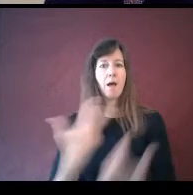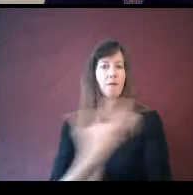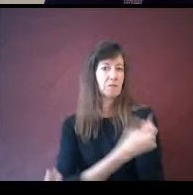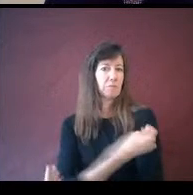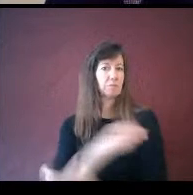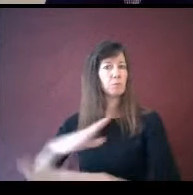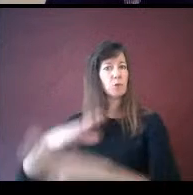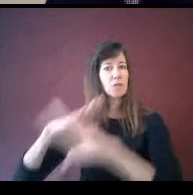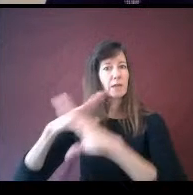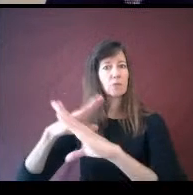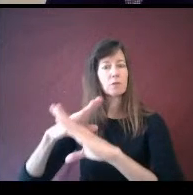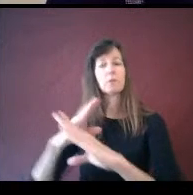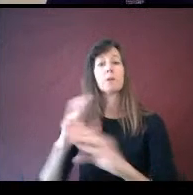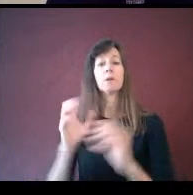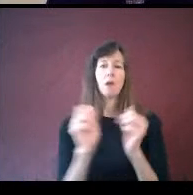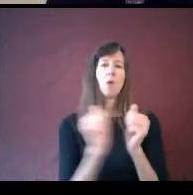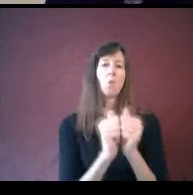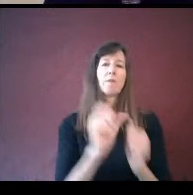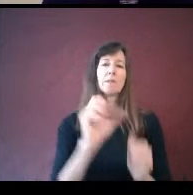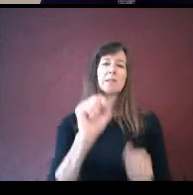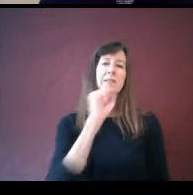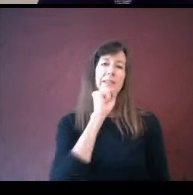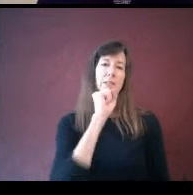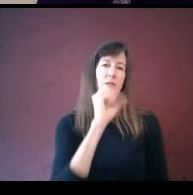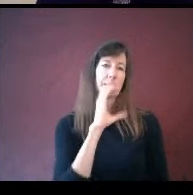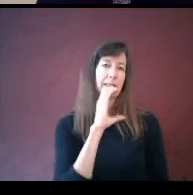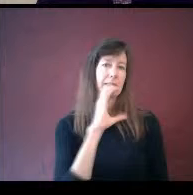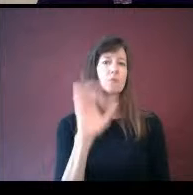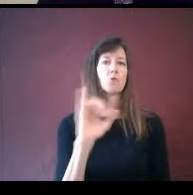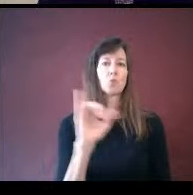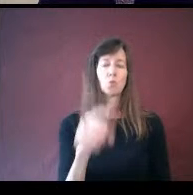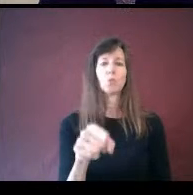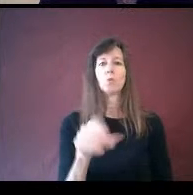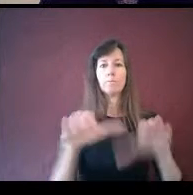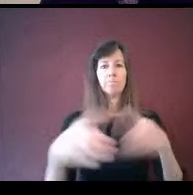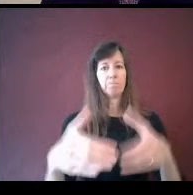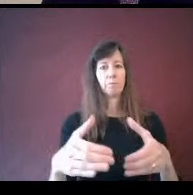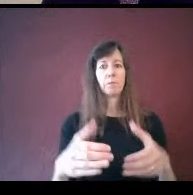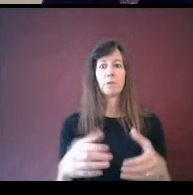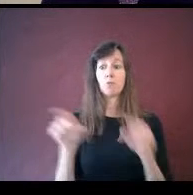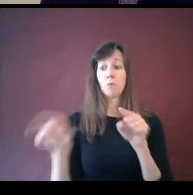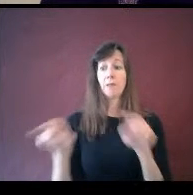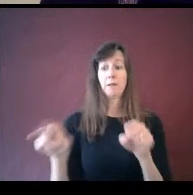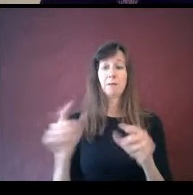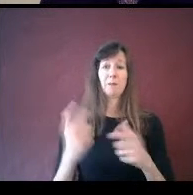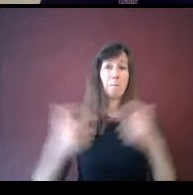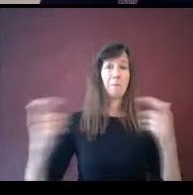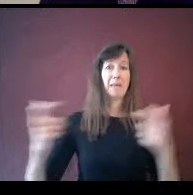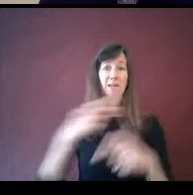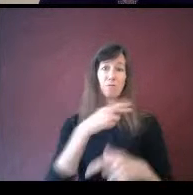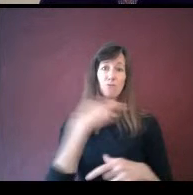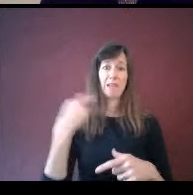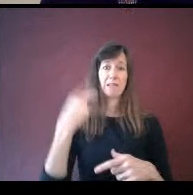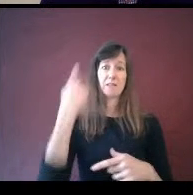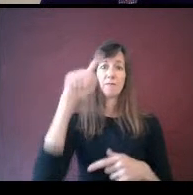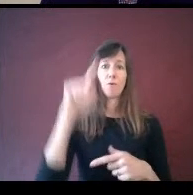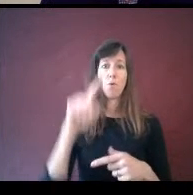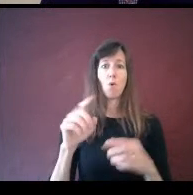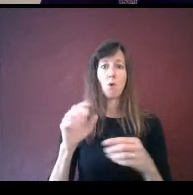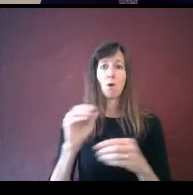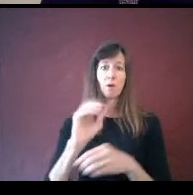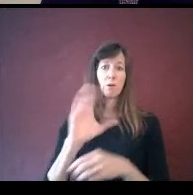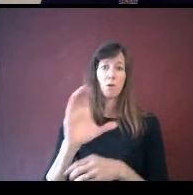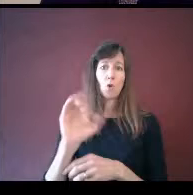senior facilities, 2 of our greatest points of risk for COVID spread and for people getting sick. So I